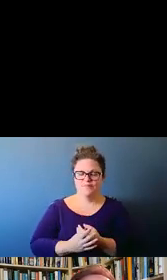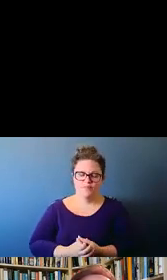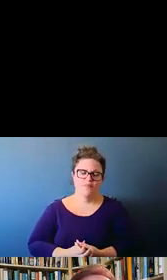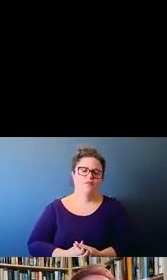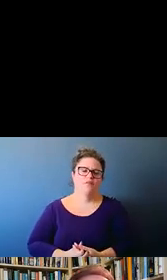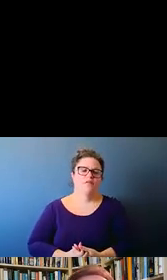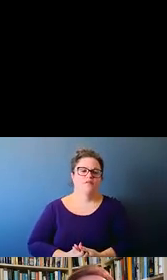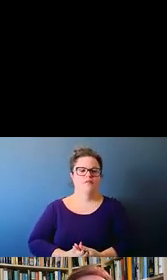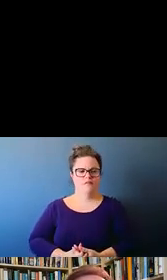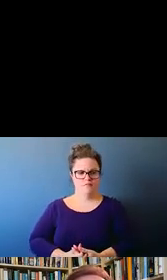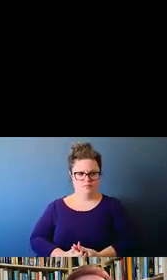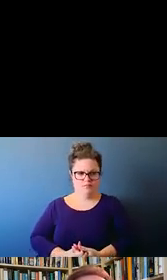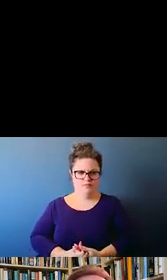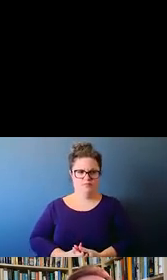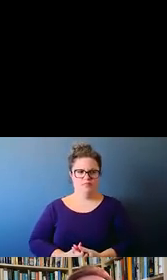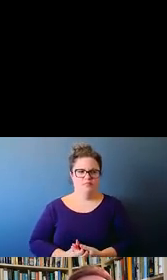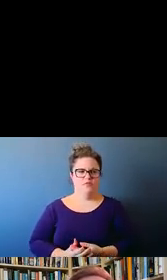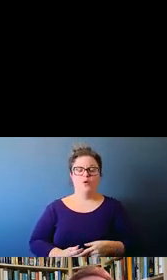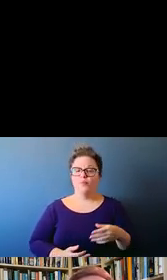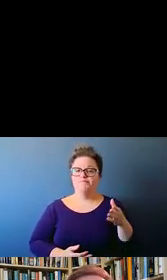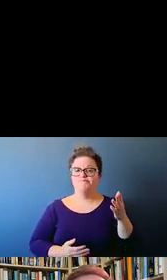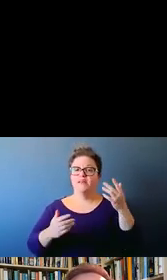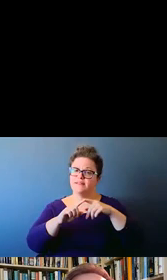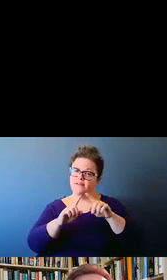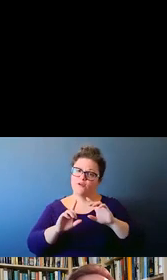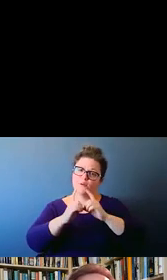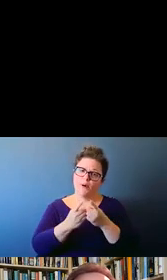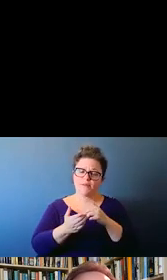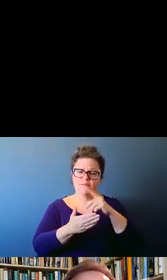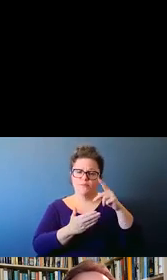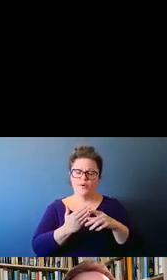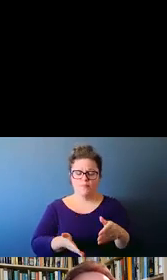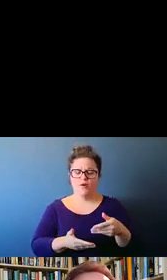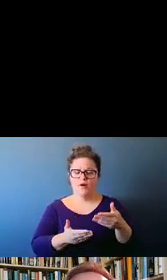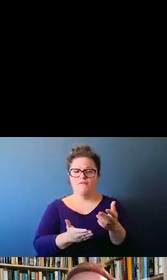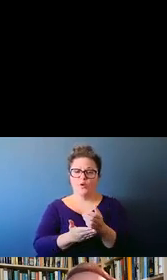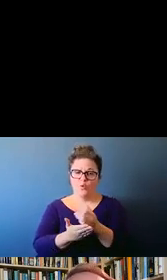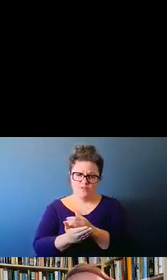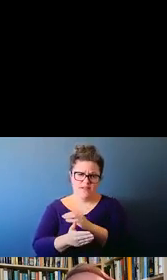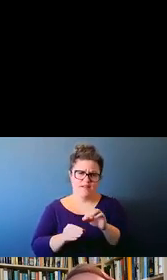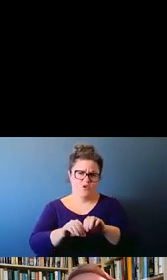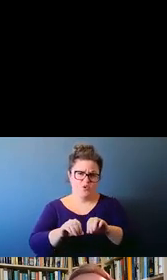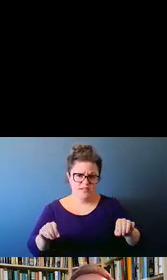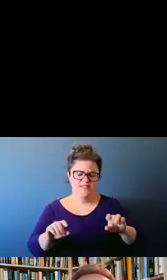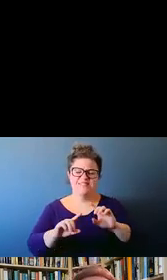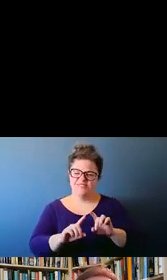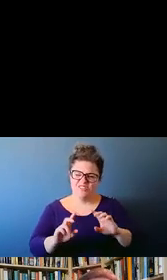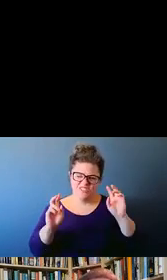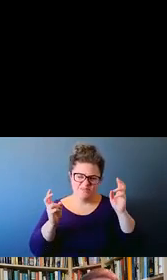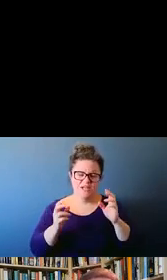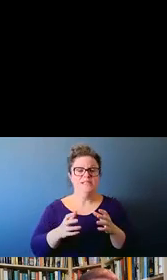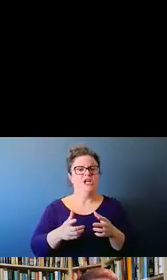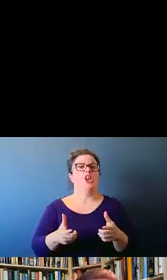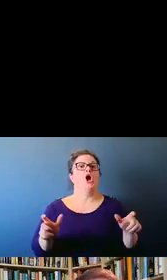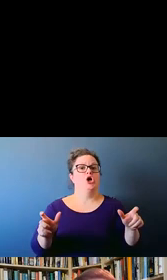different departments and programs that offer courses and degrees in these subjects. It's a large